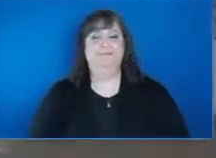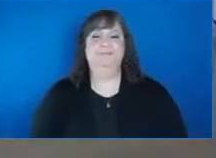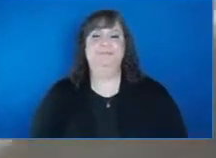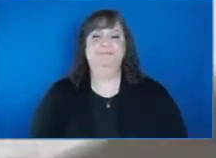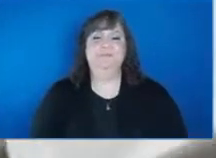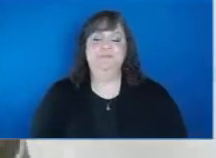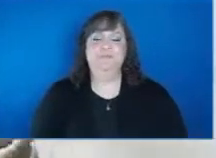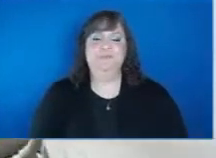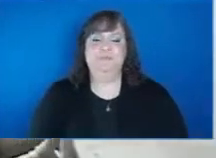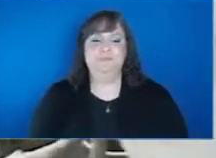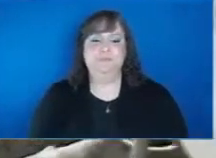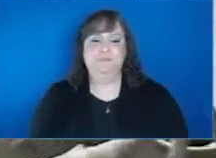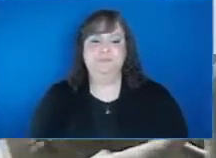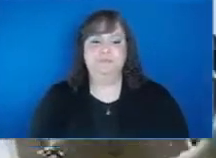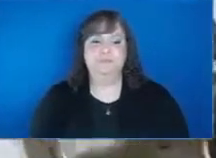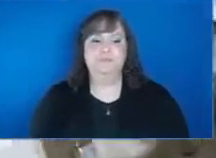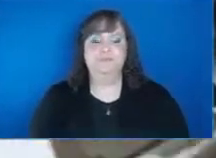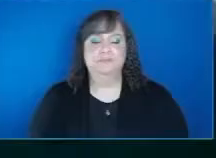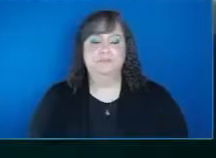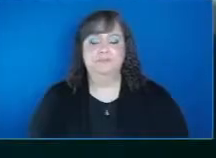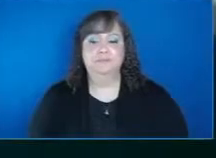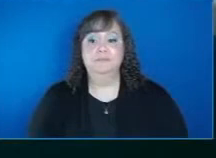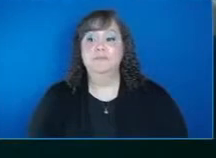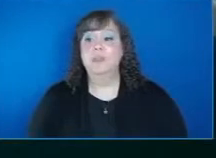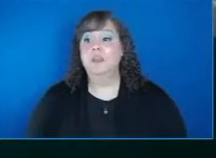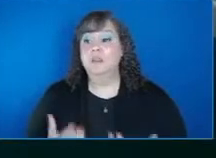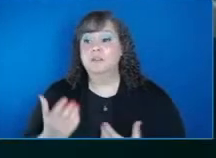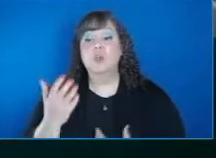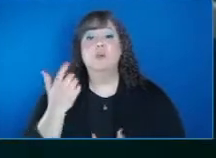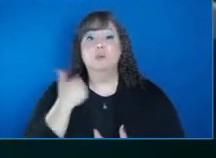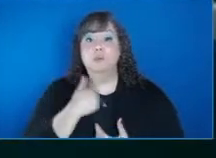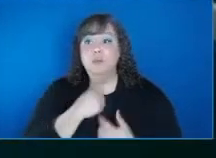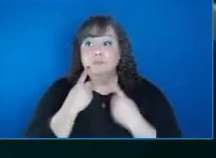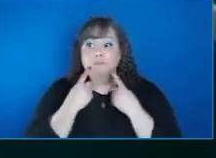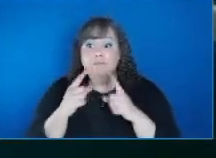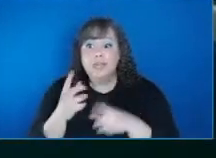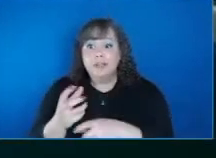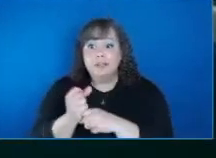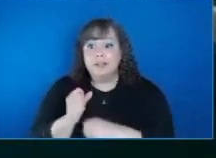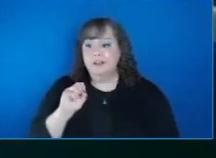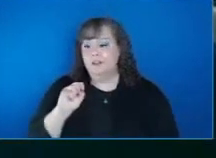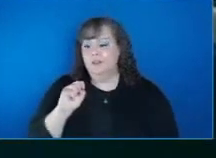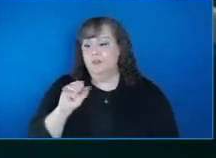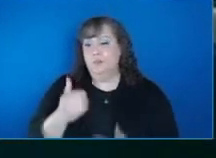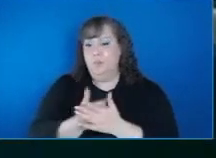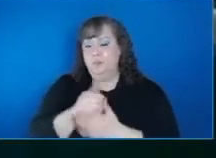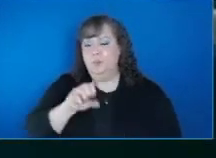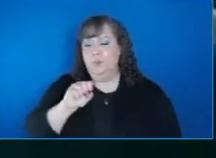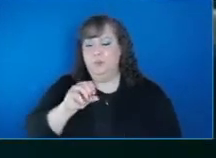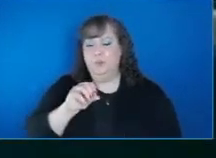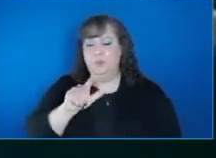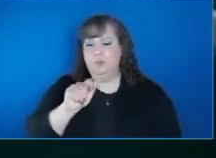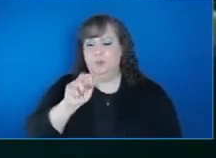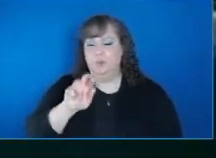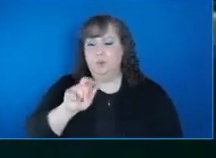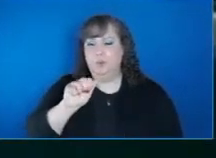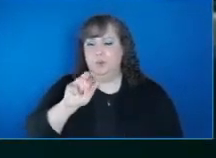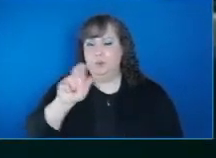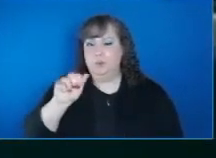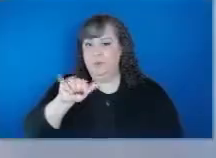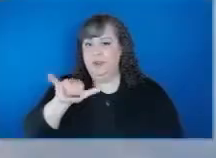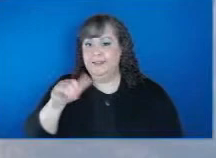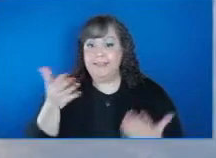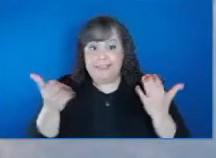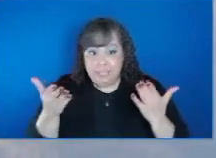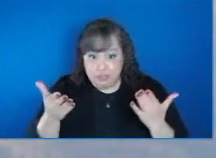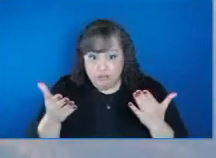A while ago, we got out the door and we got some new solar arrays here on Space Station. And so the same technology we have here now on the Space Station is going to be